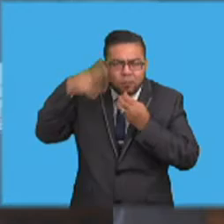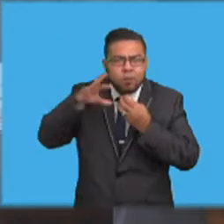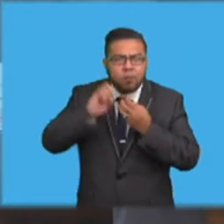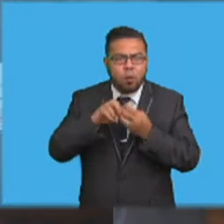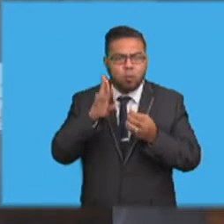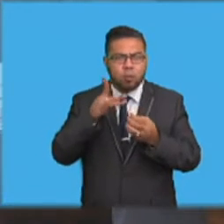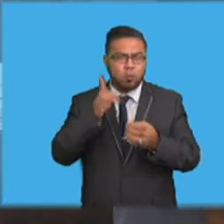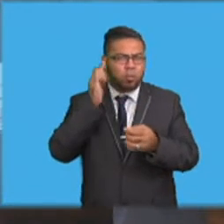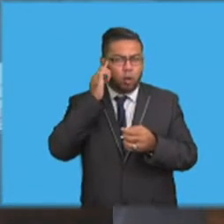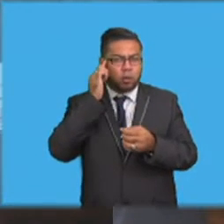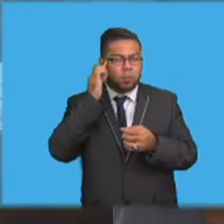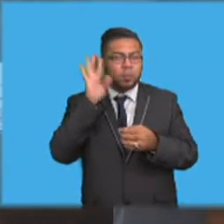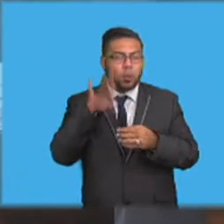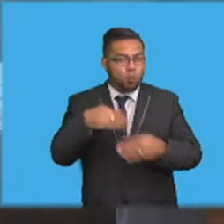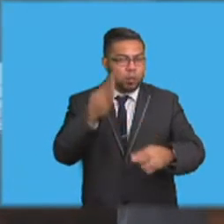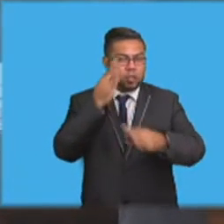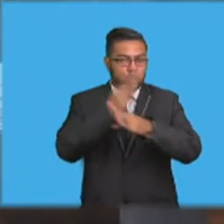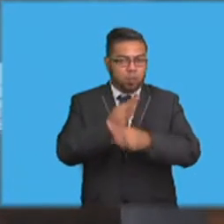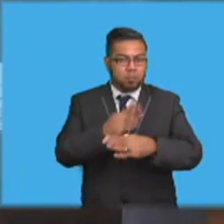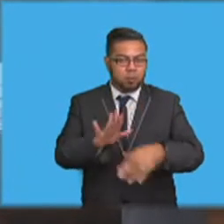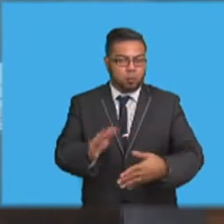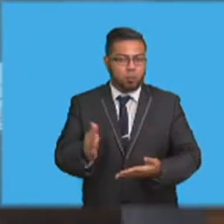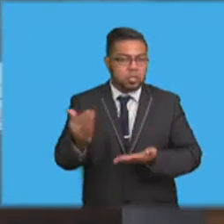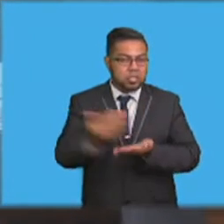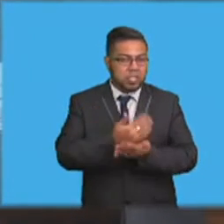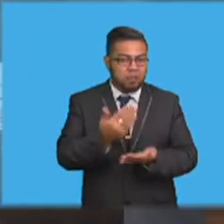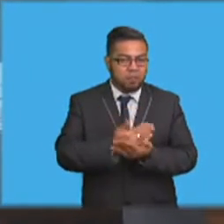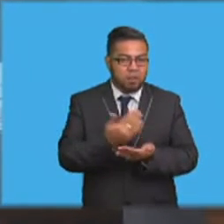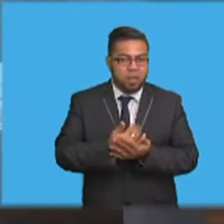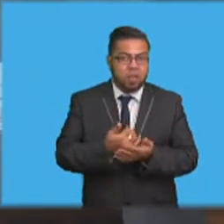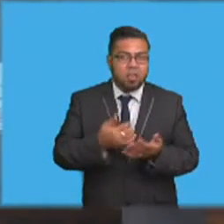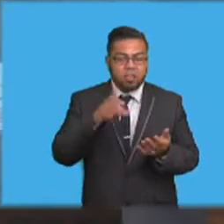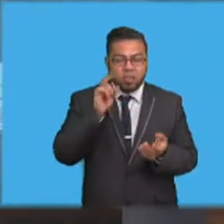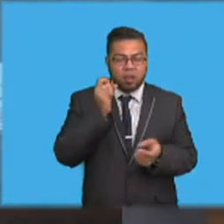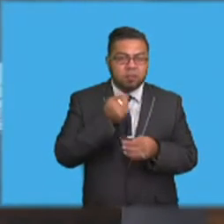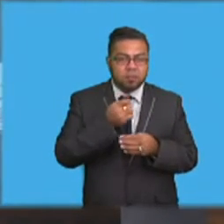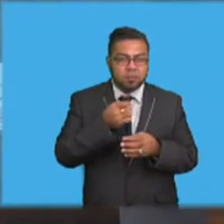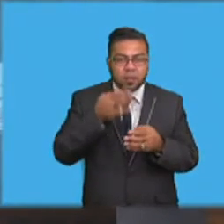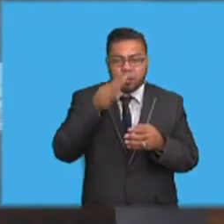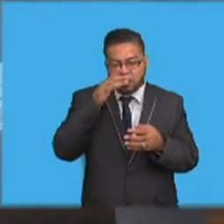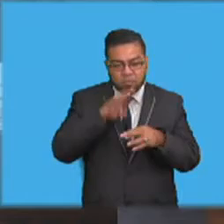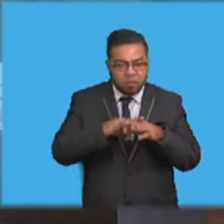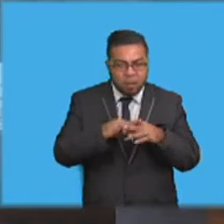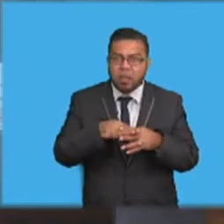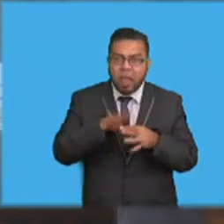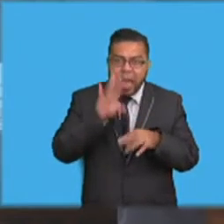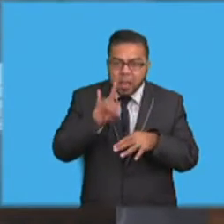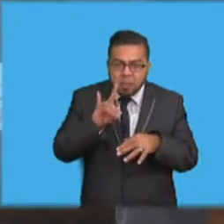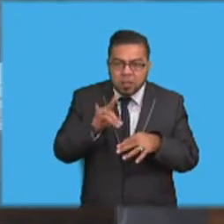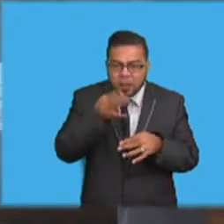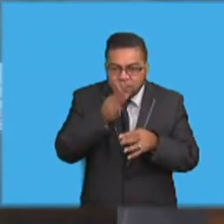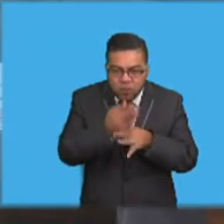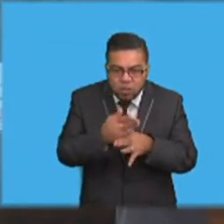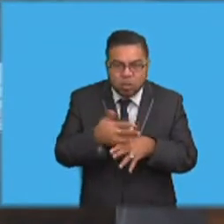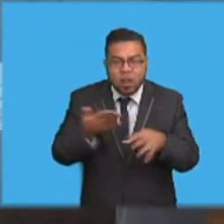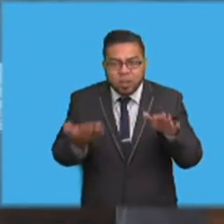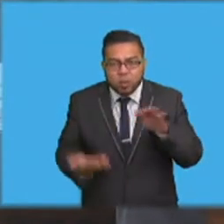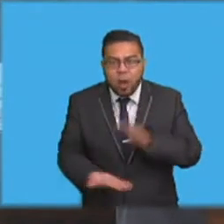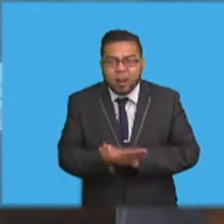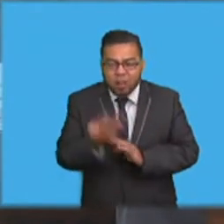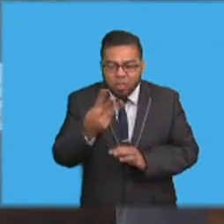will save the stock that were under 30 meters of water, which was only accessible to